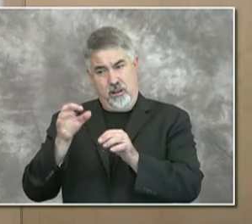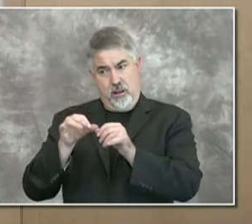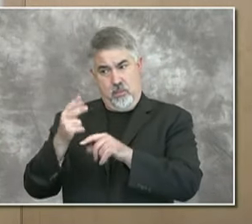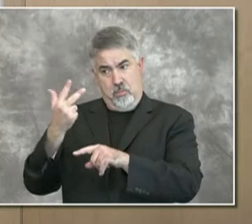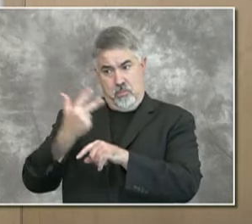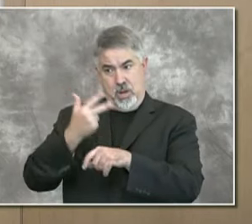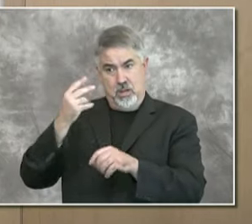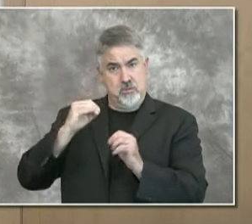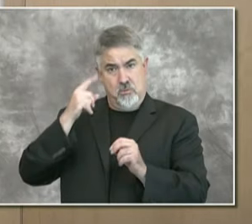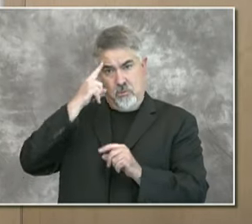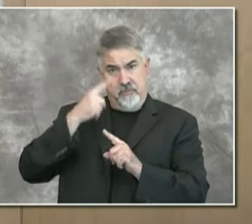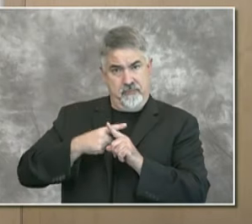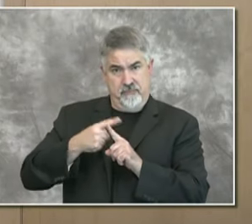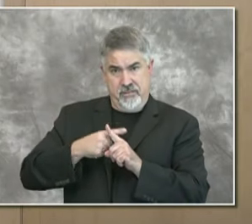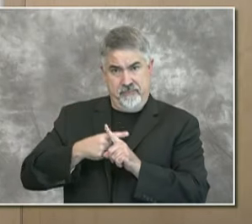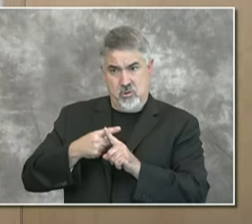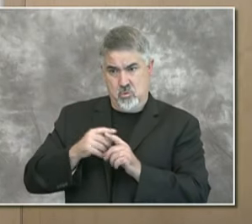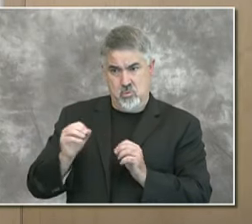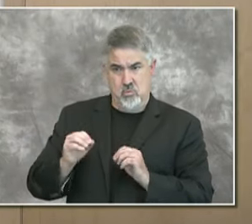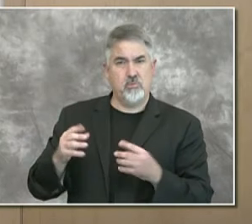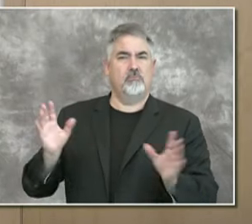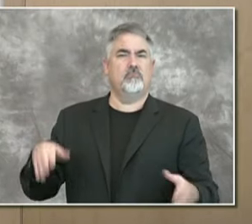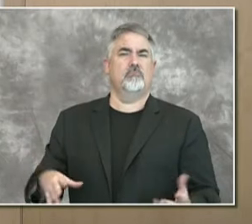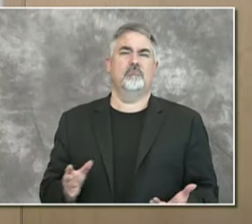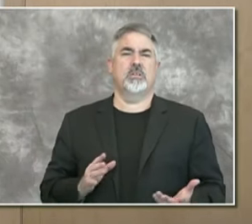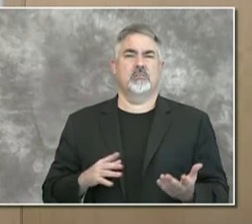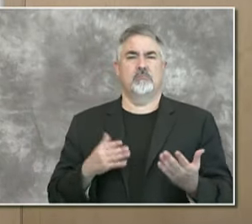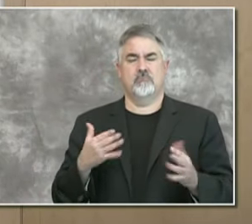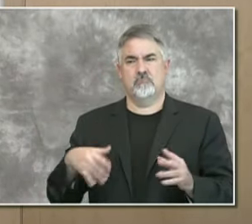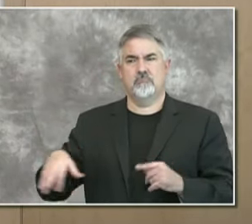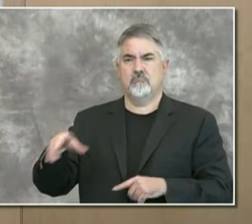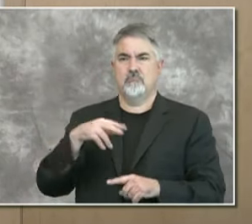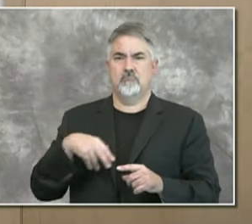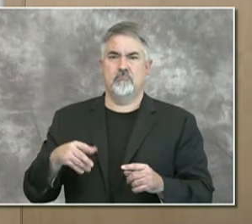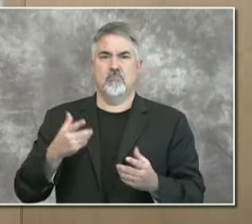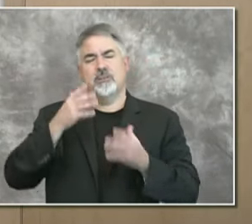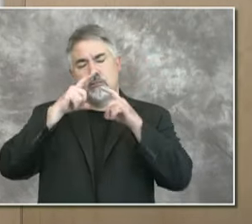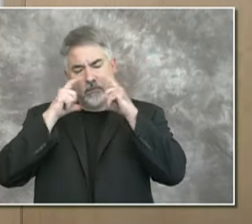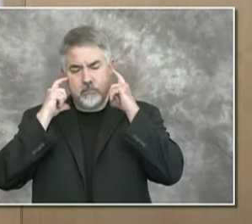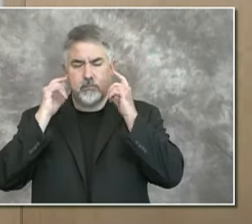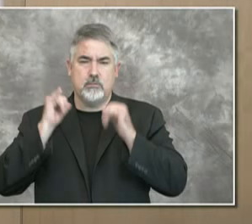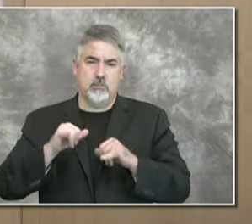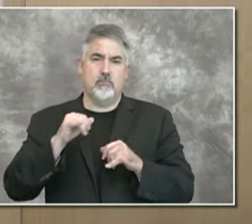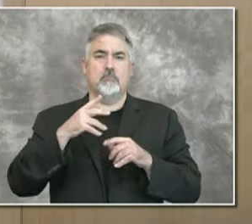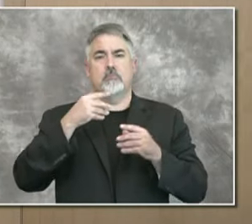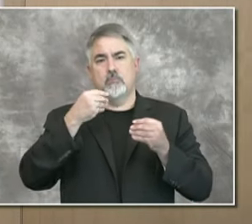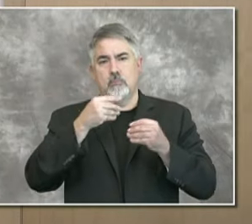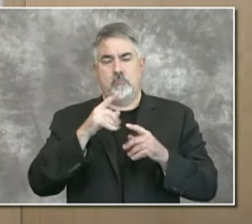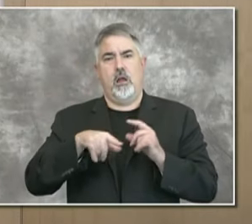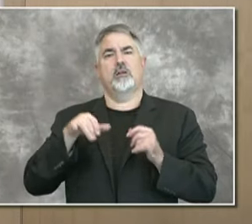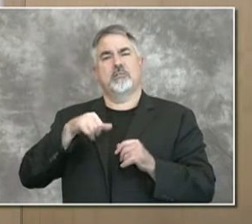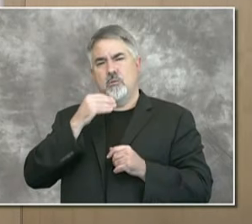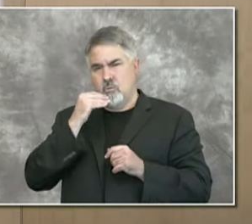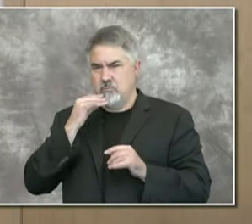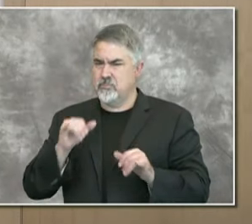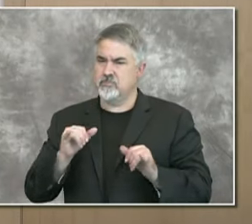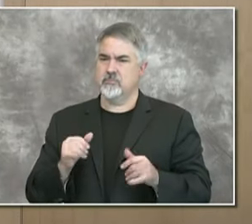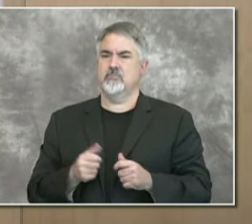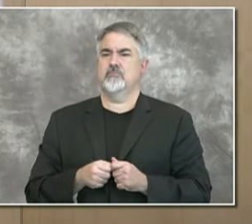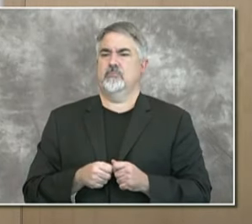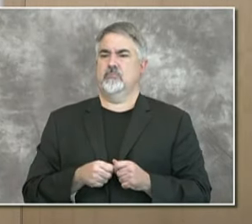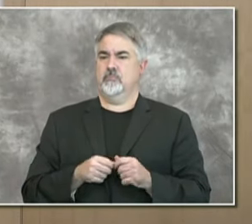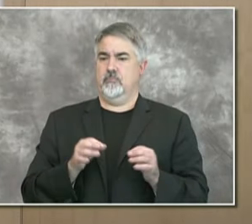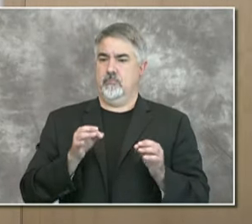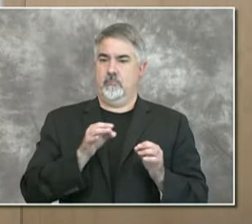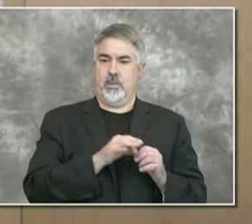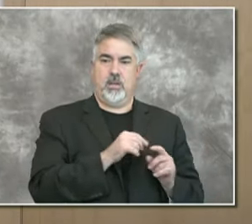resolved, and there's been, it's been at least 7 days since the onset of your symptoms. So, And,